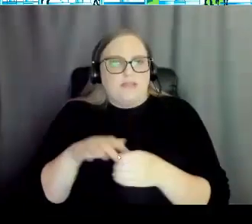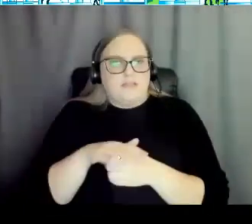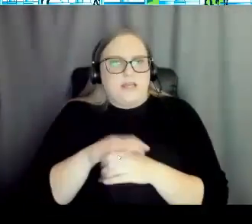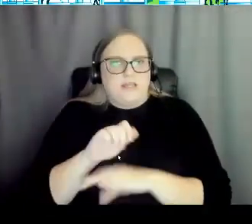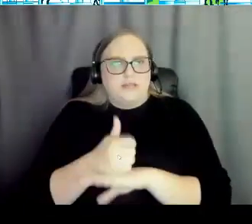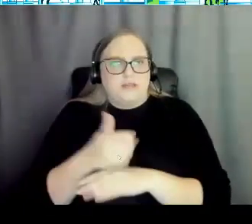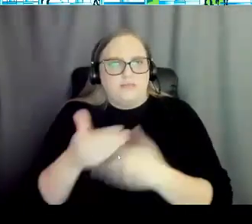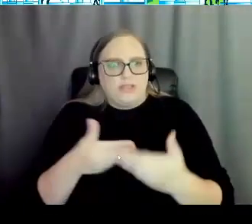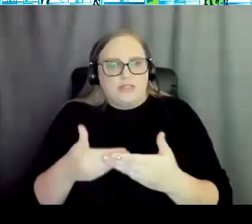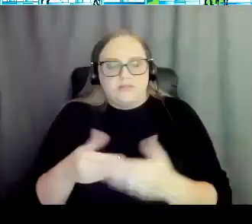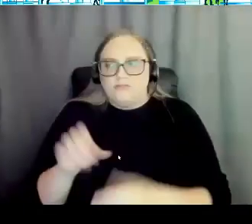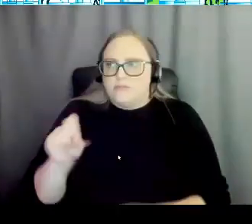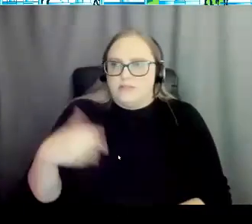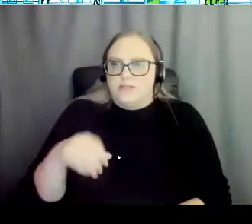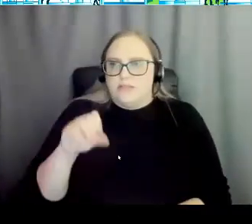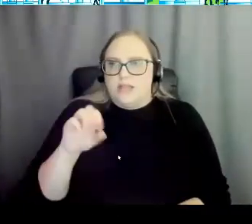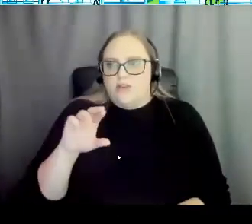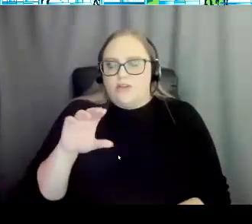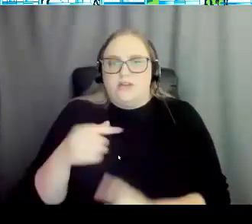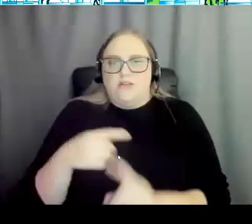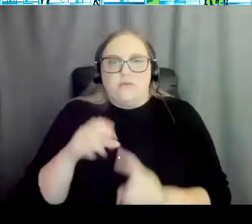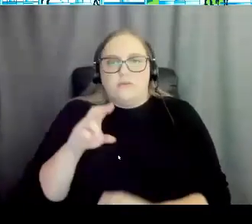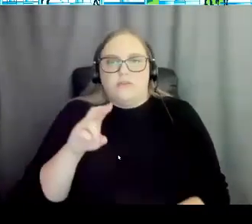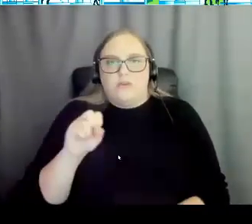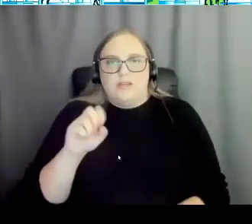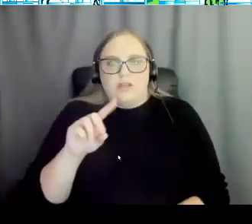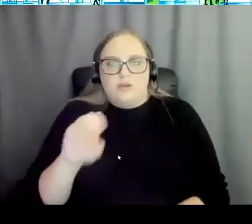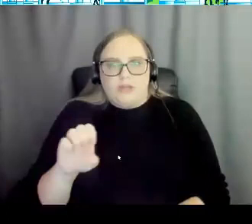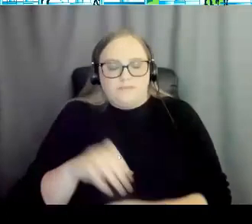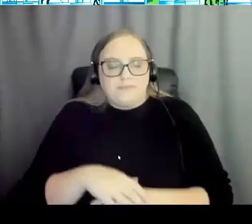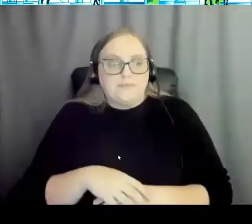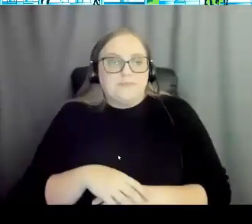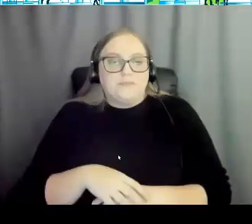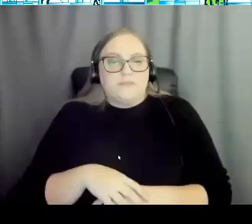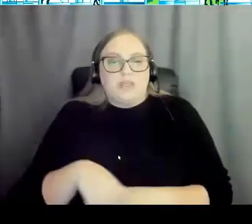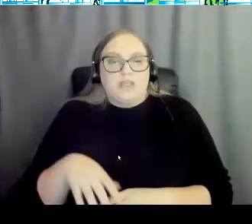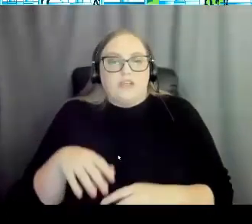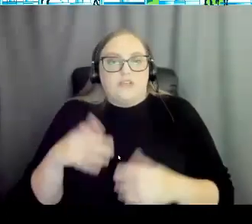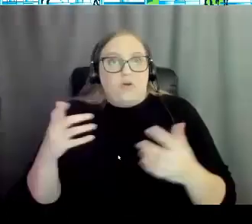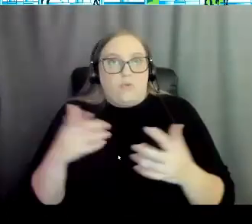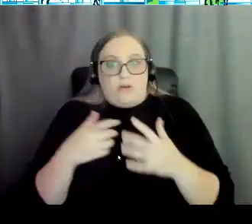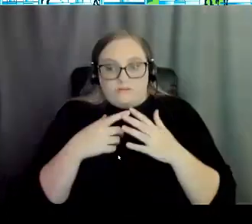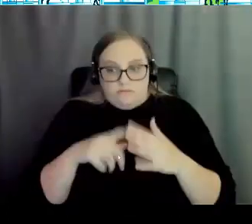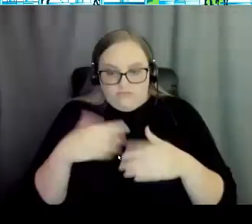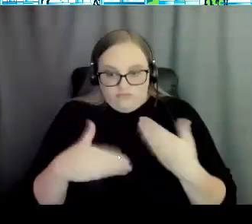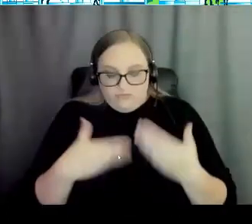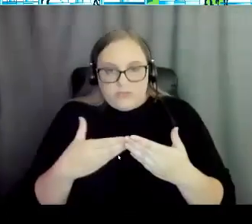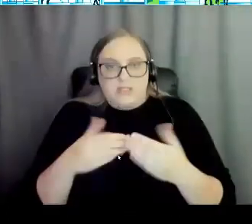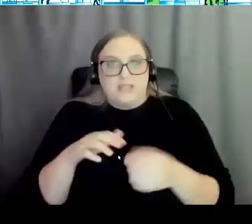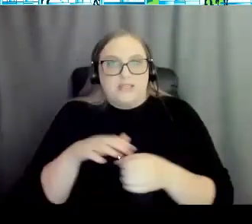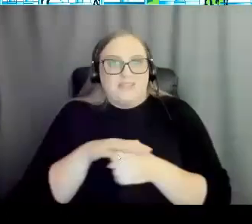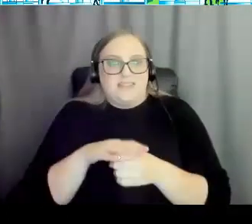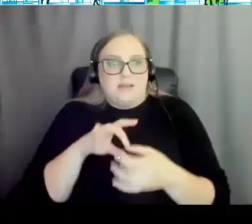This is Erica Bickford from the U.S. Department of Energy. So what kicked off this iteration of consent-based siting was congressional